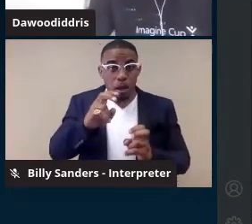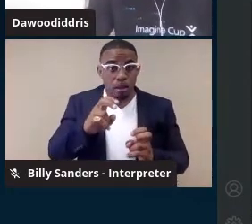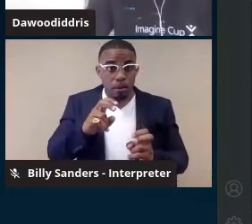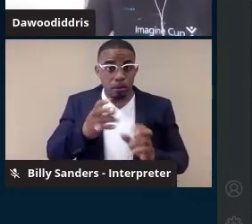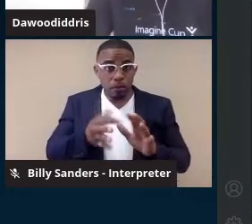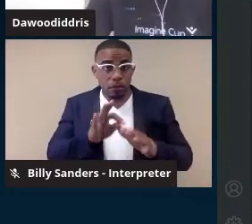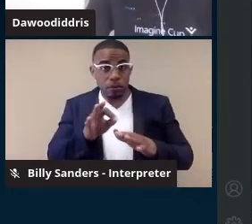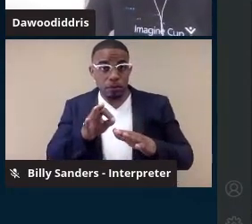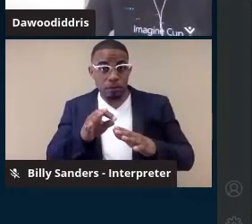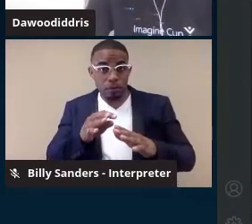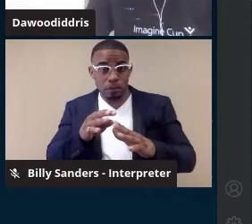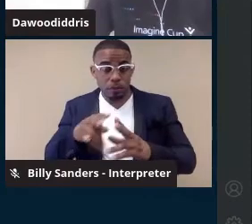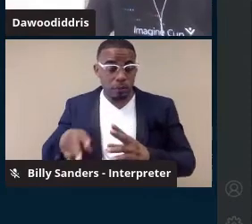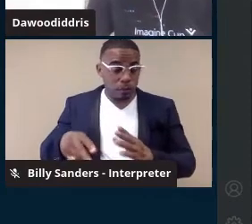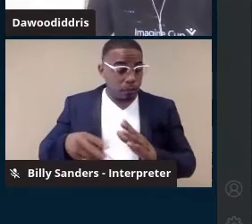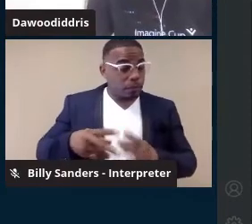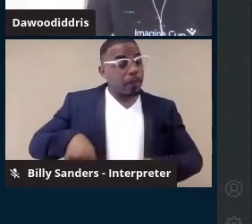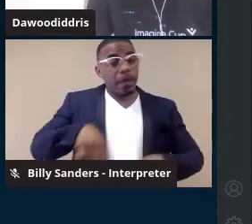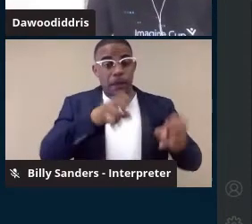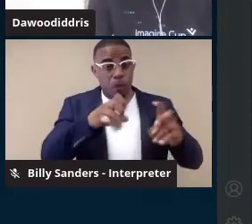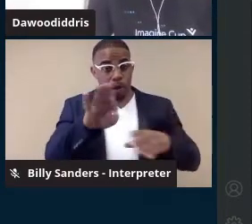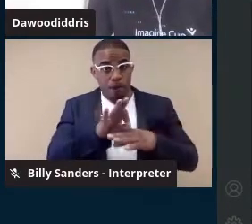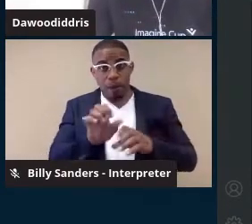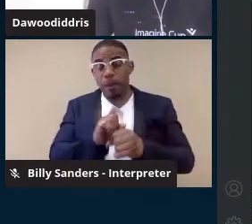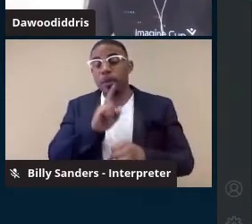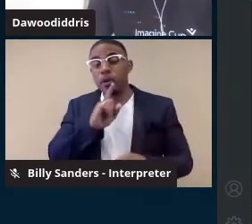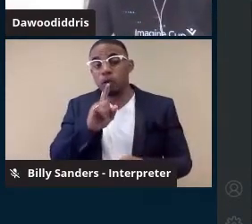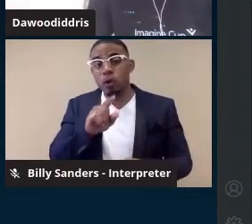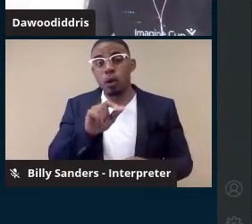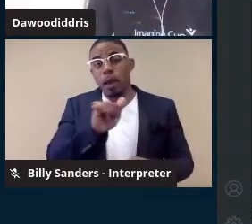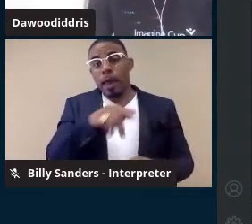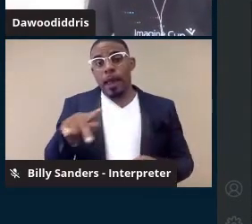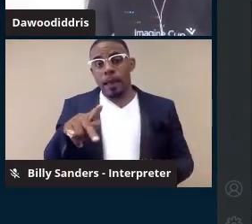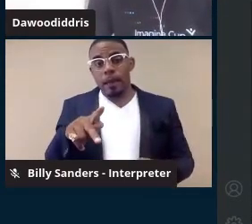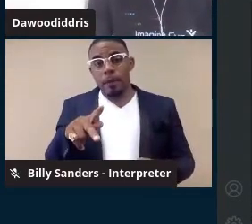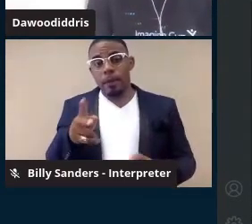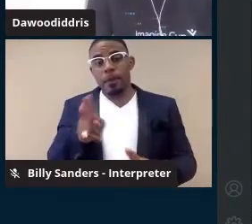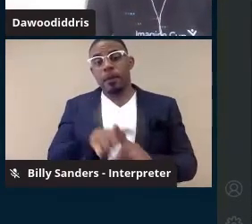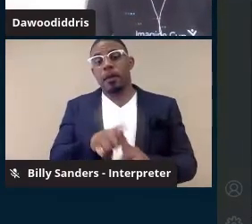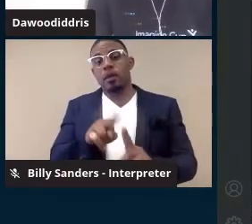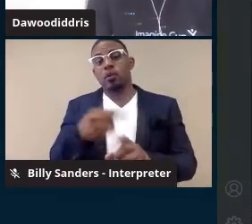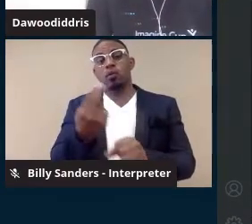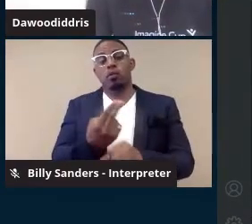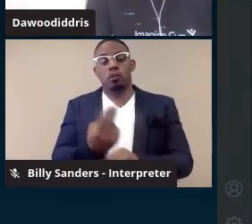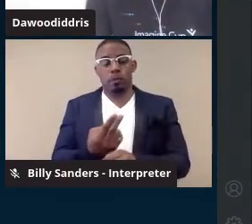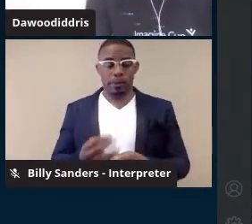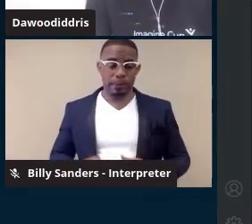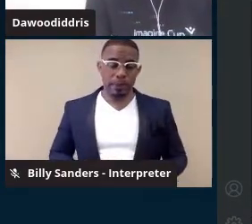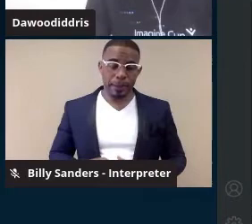function, please make sure that you tell my application to use